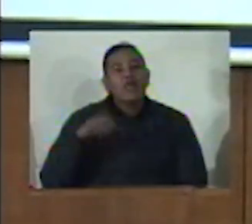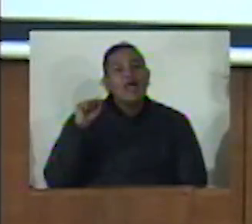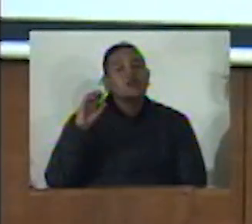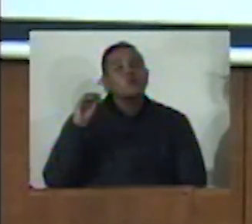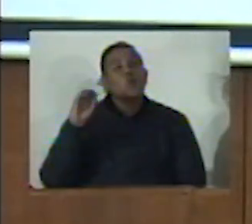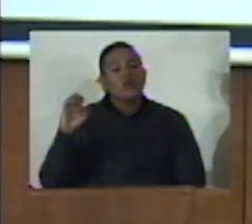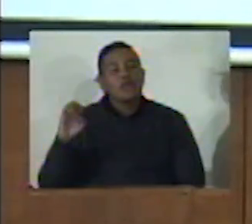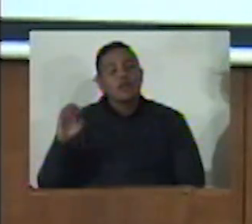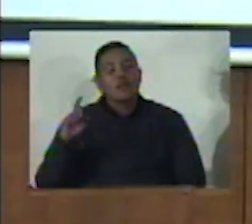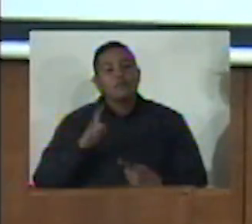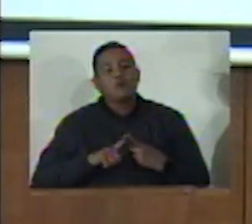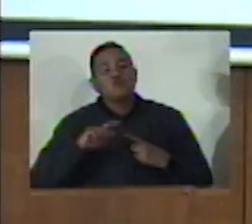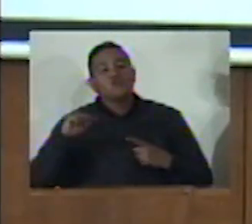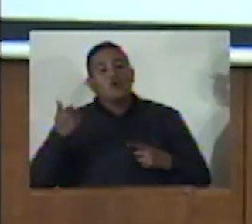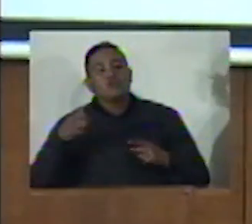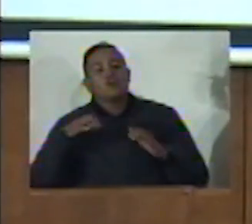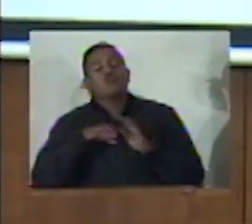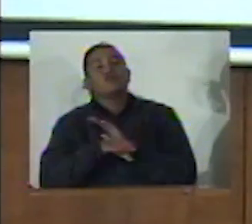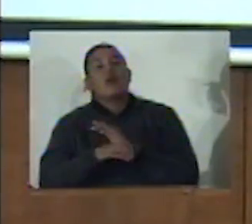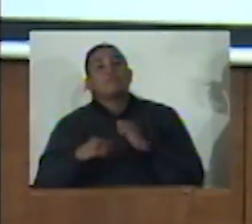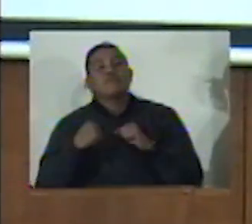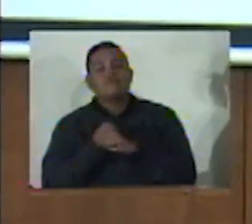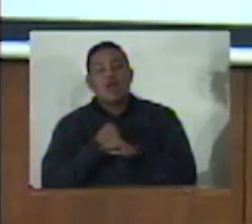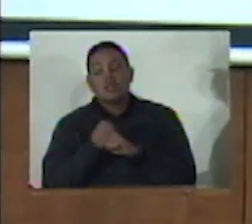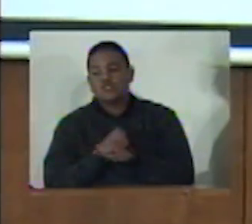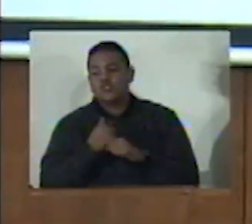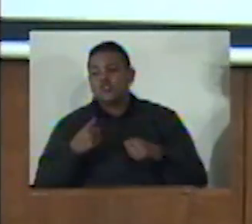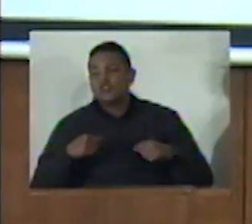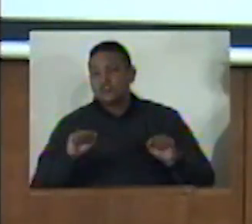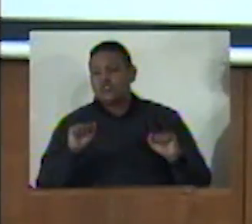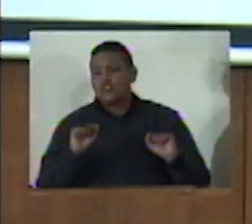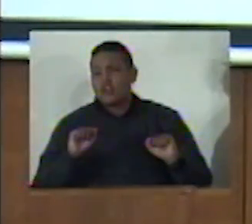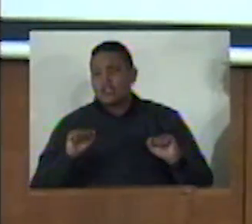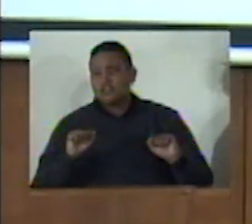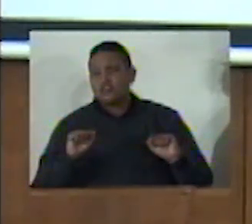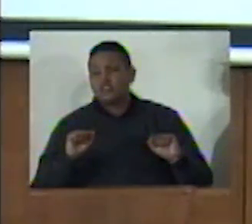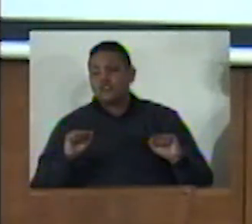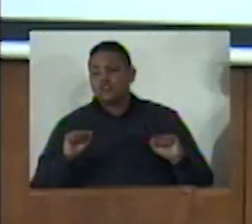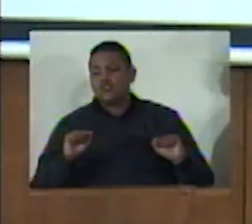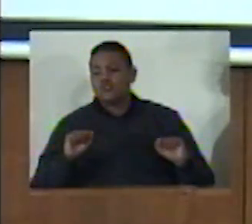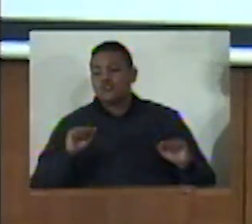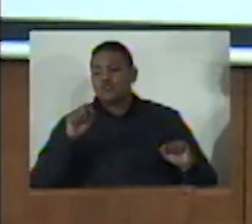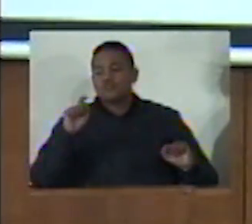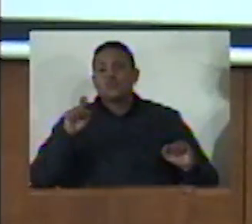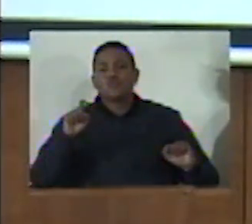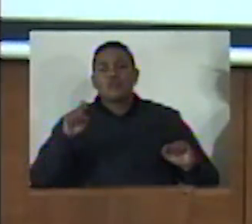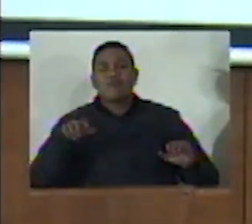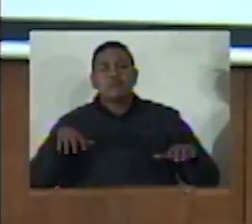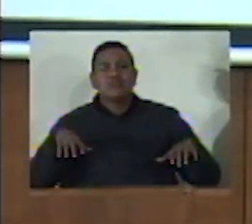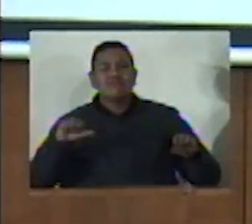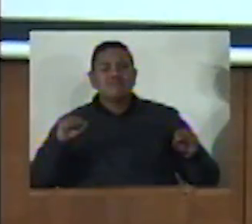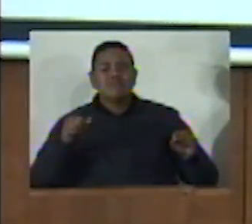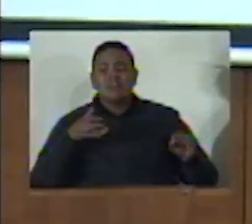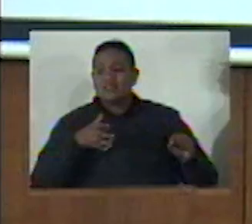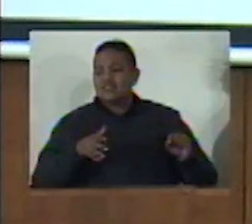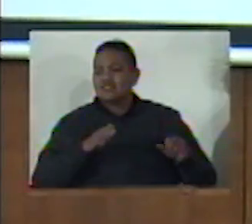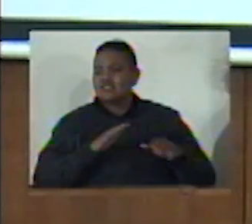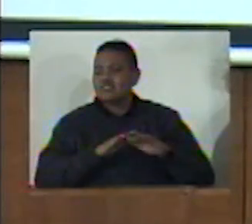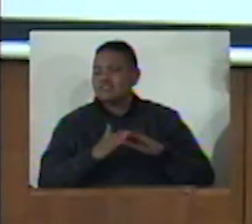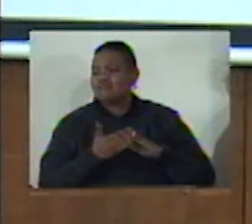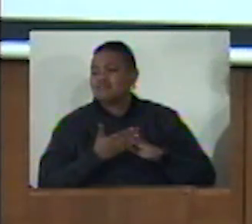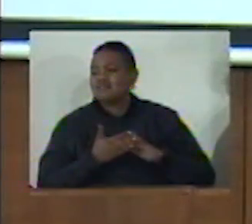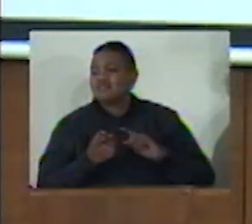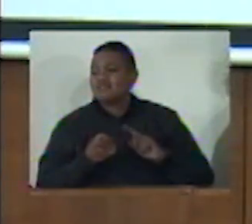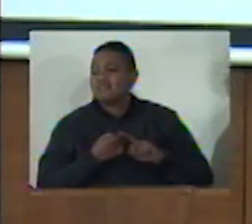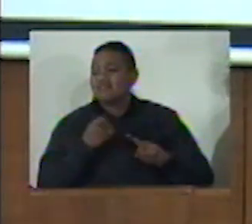decisive crime-fighting strategies should have been employed in Jamaica